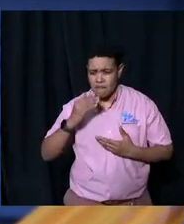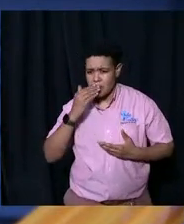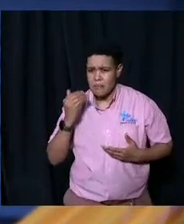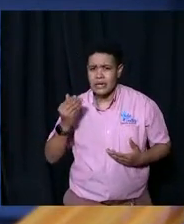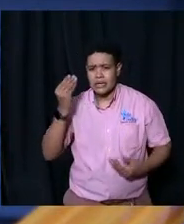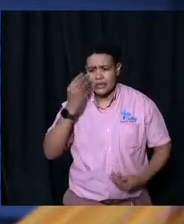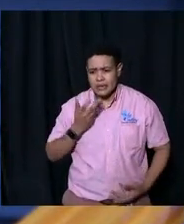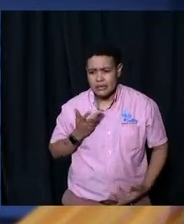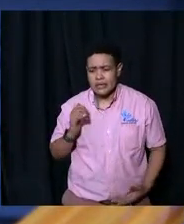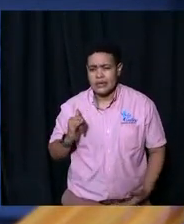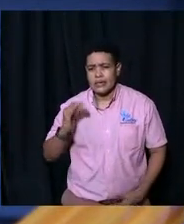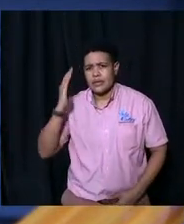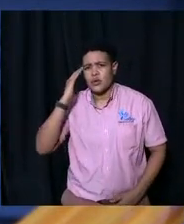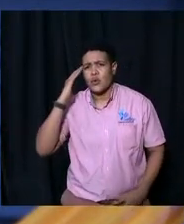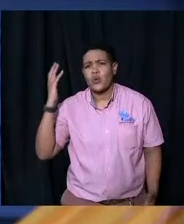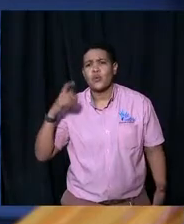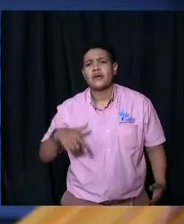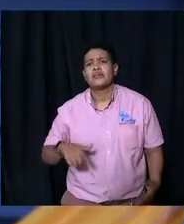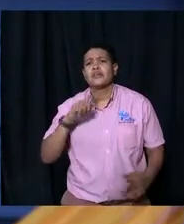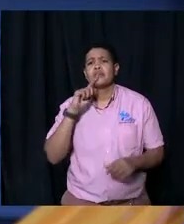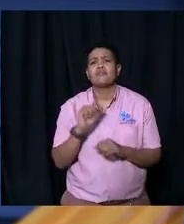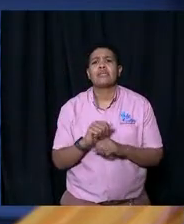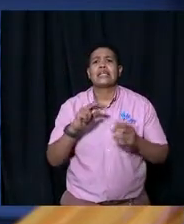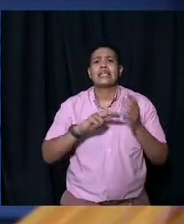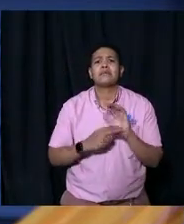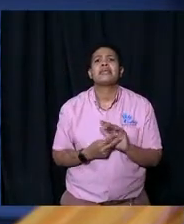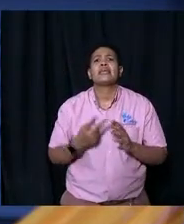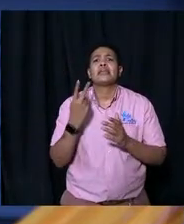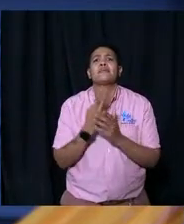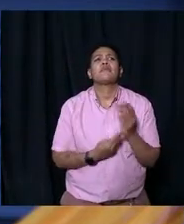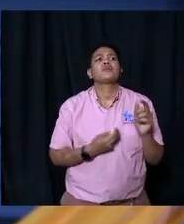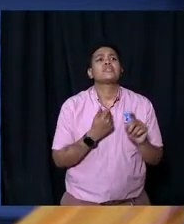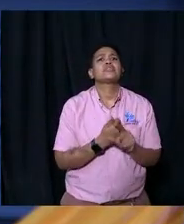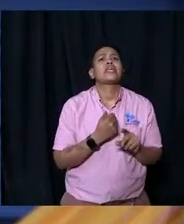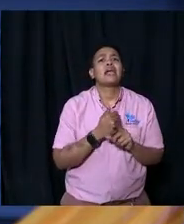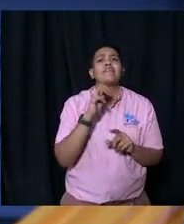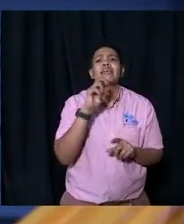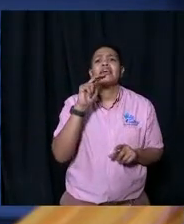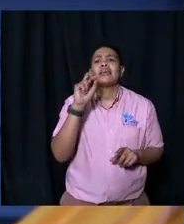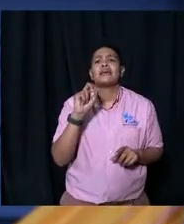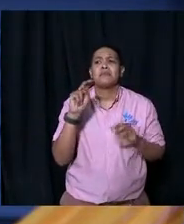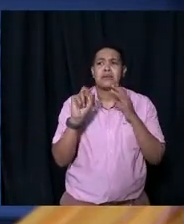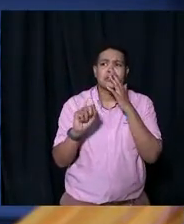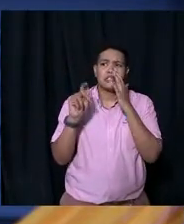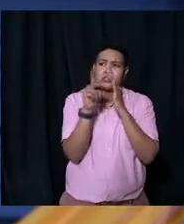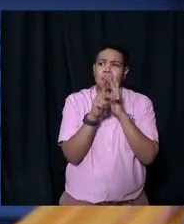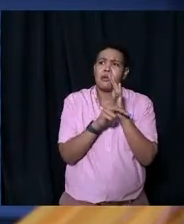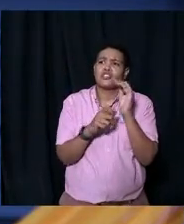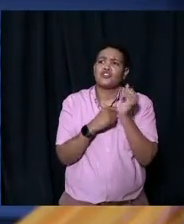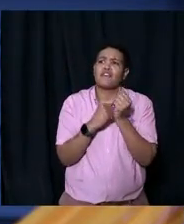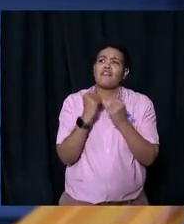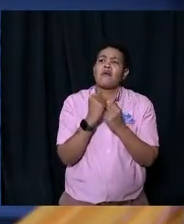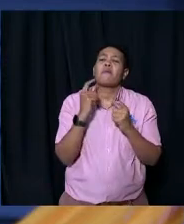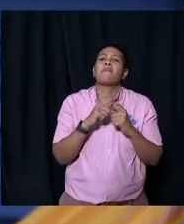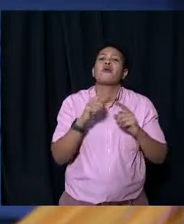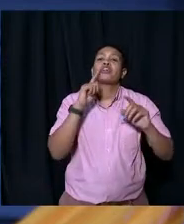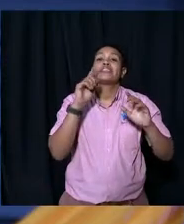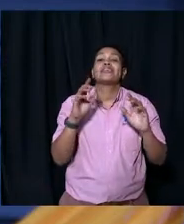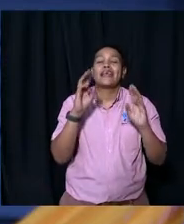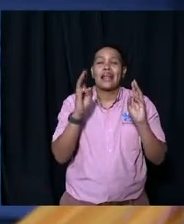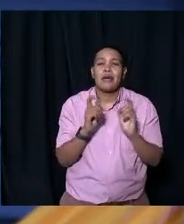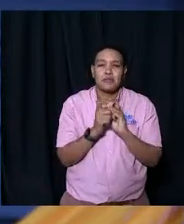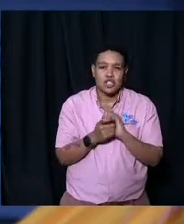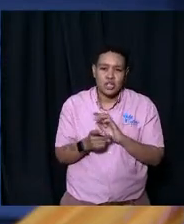better informed about what this thing really means, both the emissions policy framework and the climate change policy.